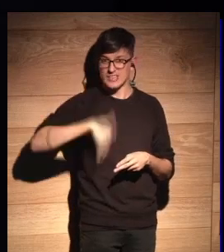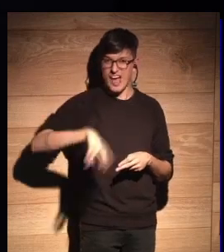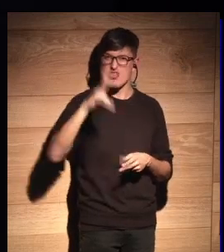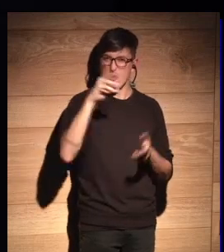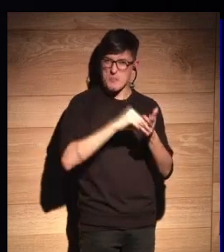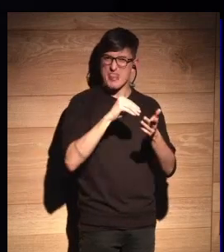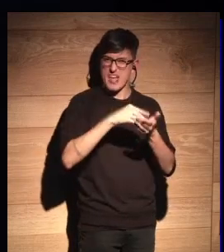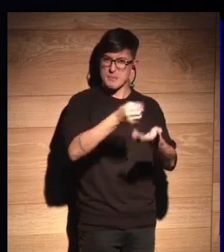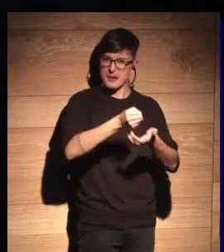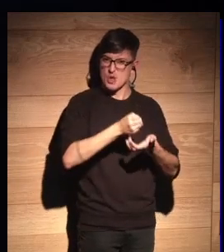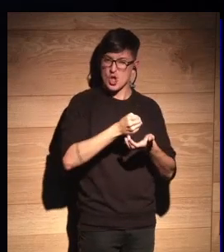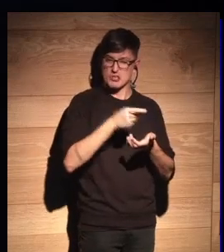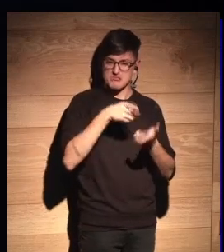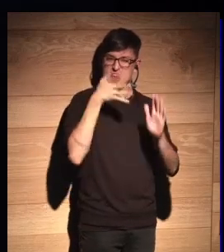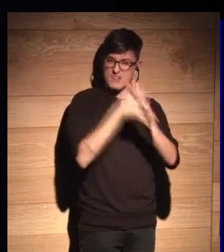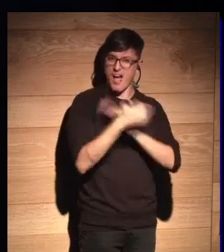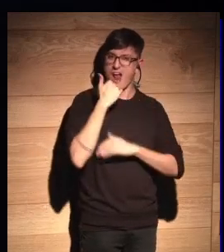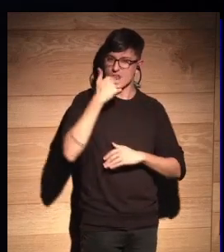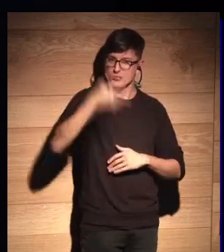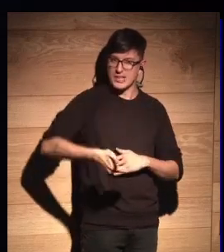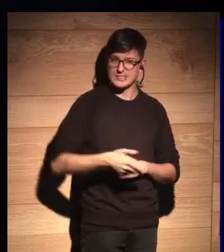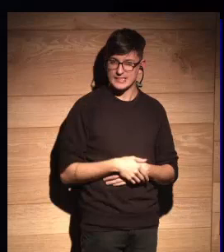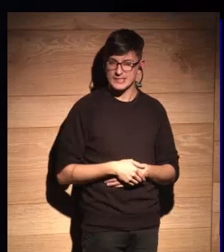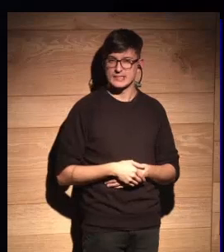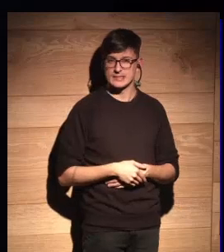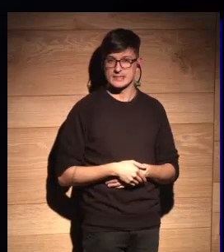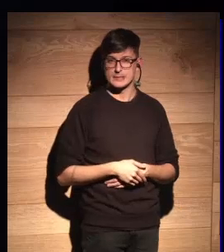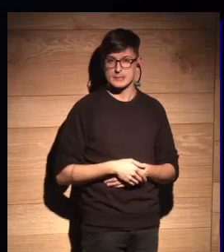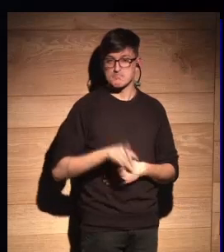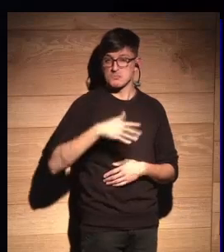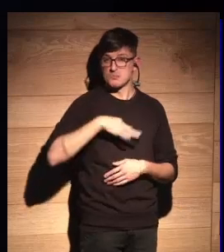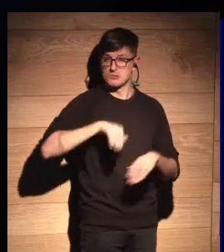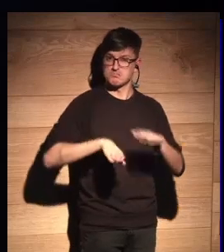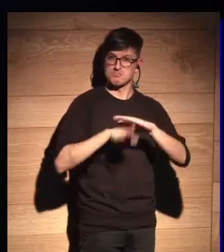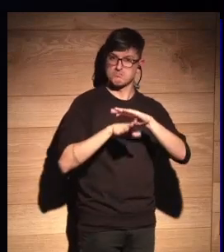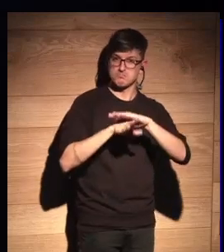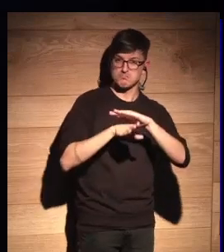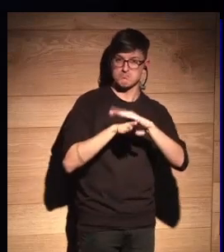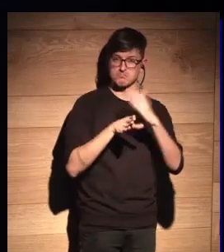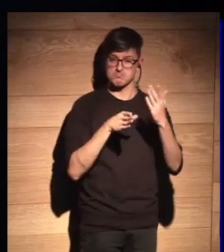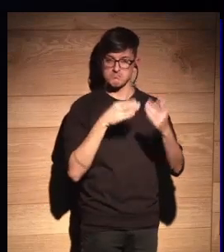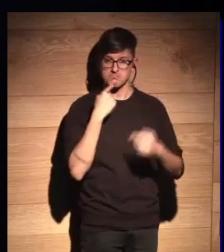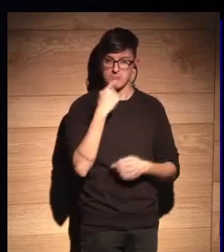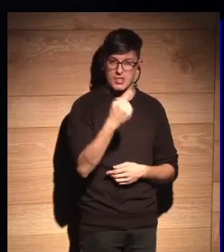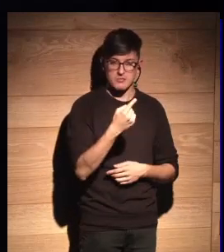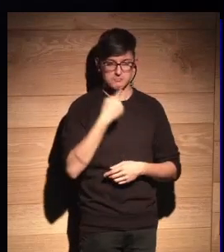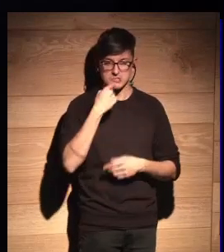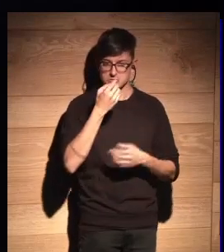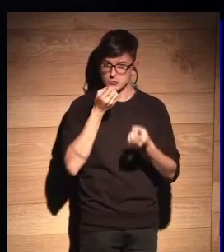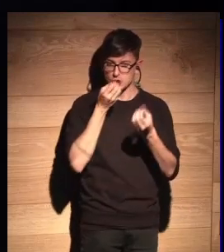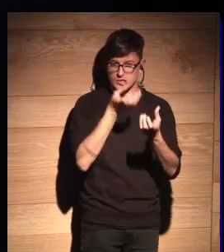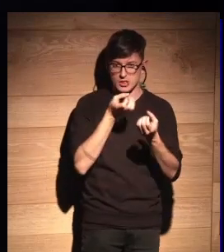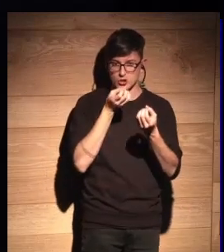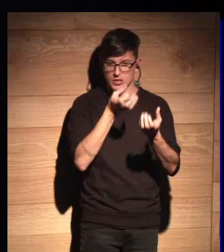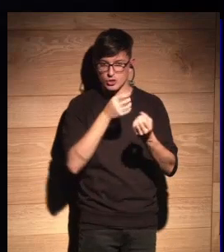So, and I could go on and on to tell you what Leica is really investing in the culture